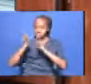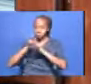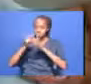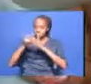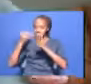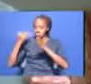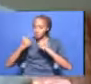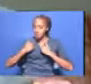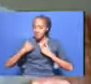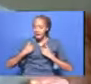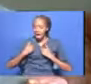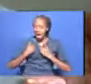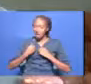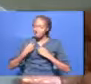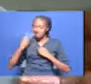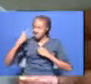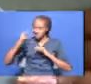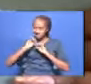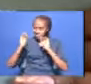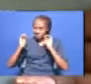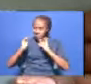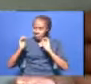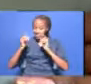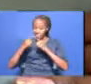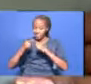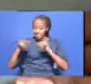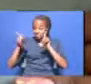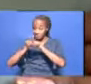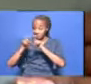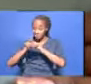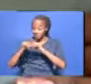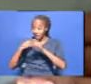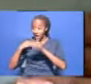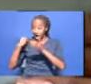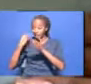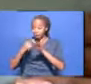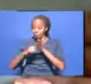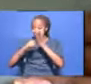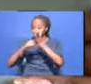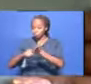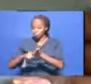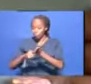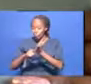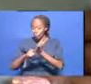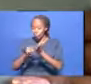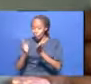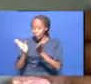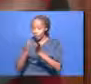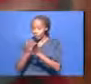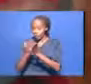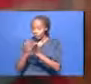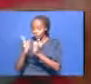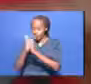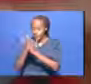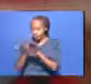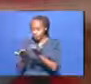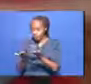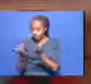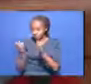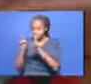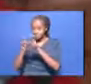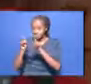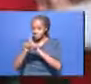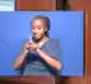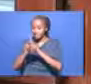know, very visible. He has also documented his vast experiences in his autobiography, In Pursuit of Peace